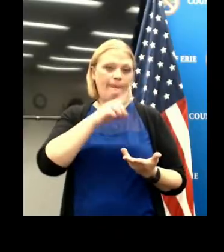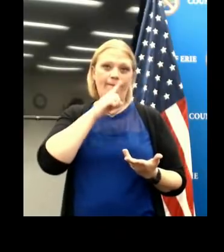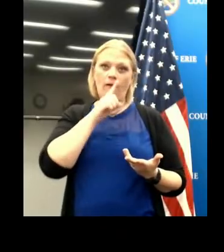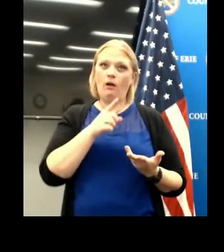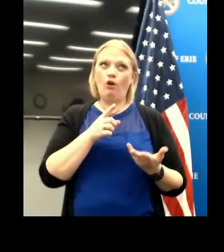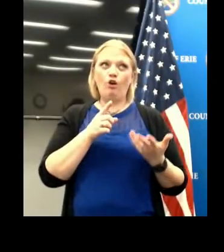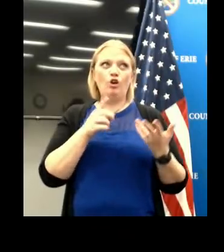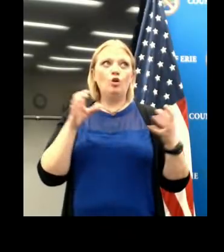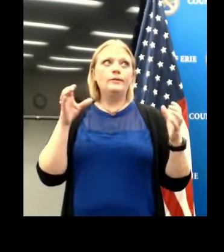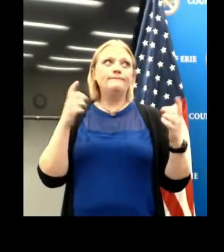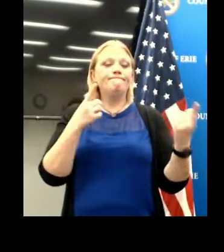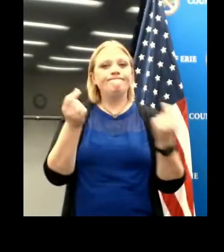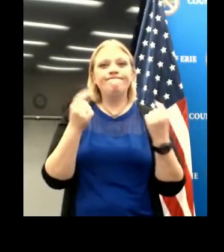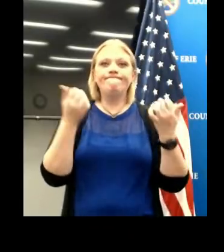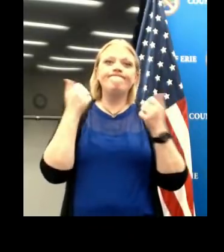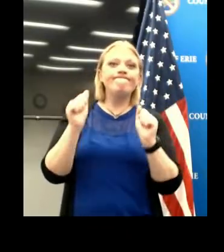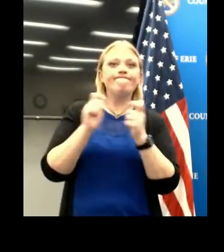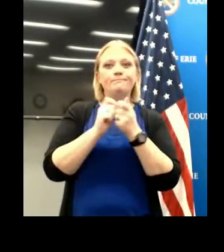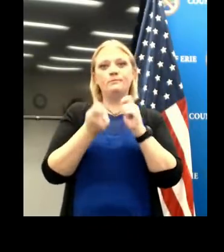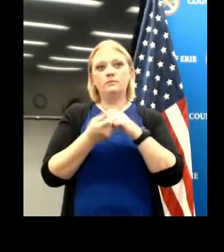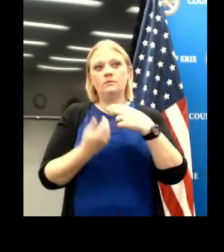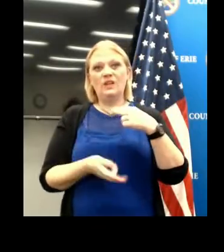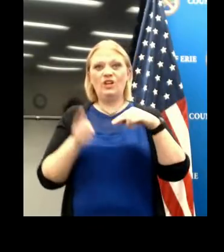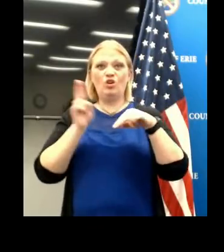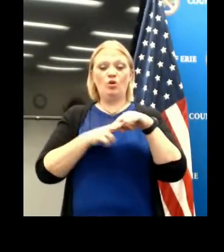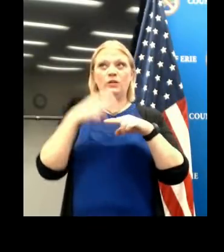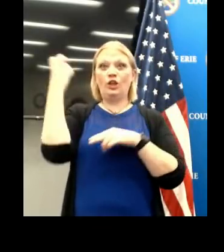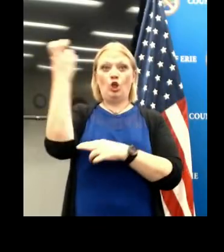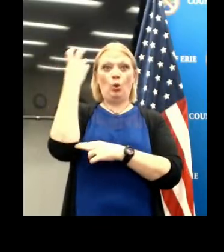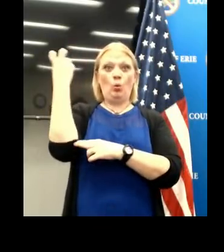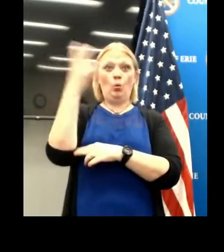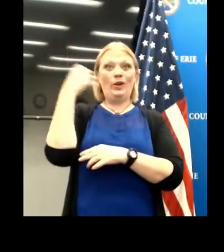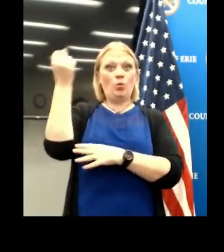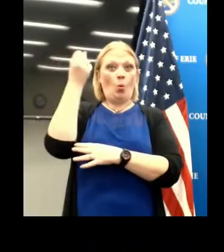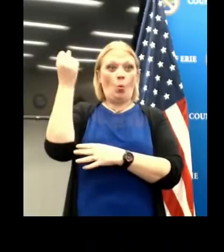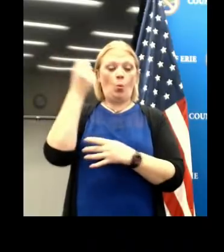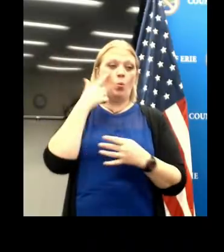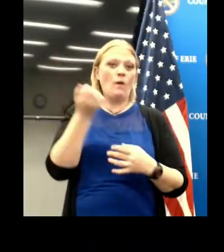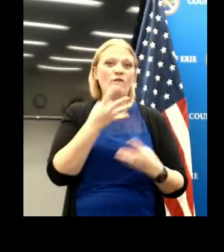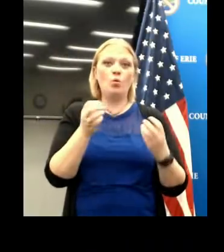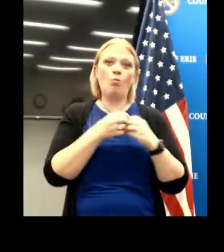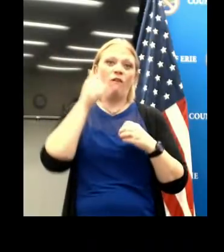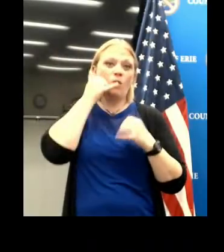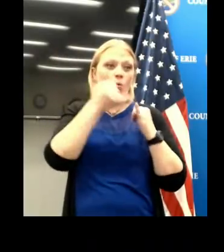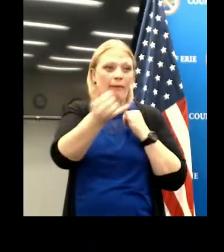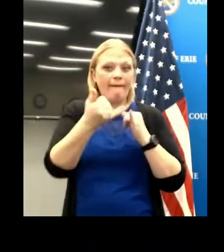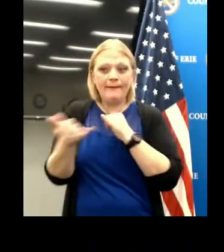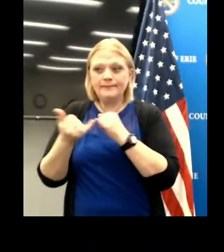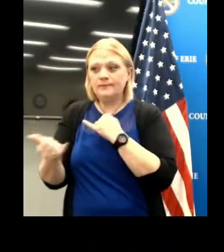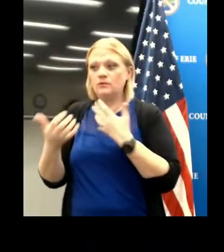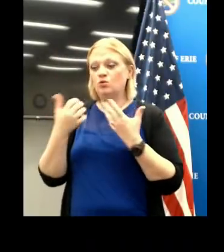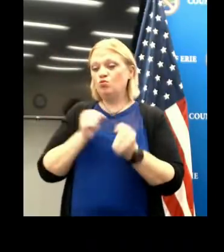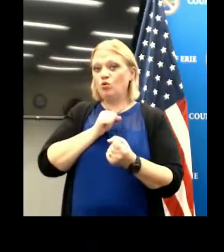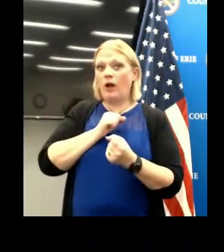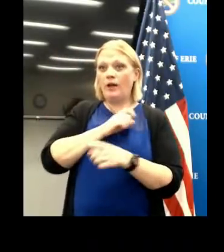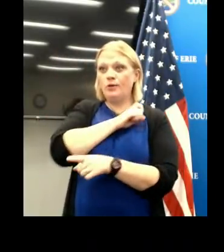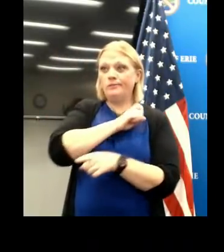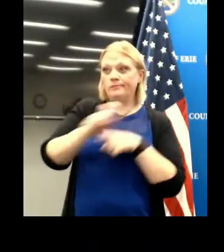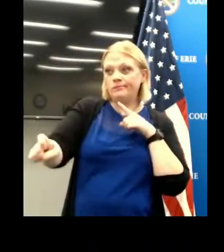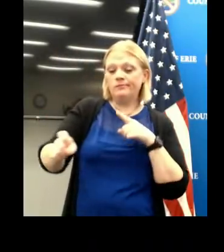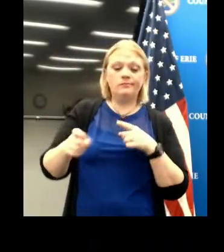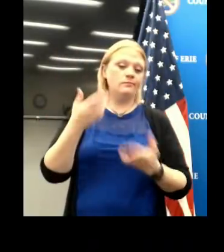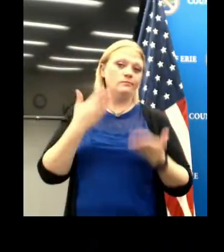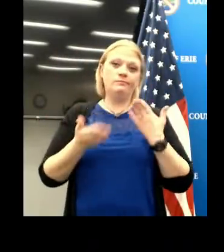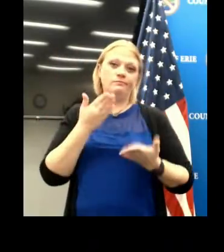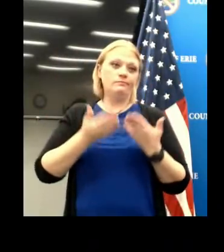We're doing things to change it up, increasing the queue, hopefully getting a couple more phone lines to get through. However, you may not be able to